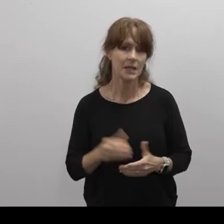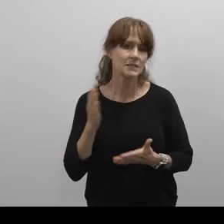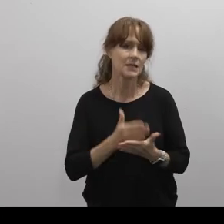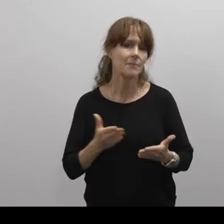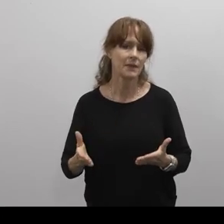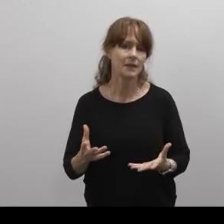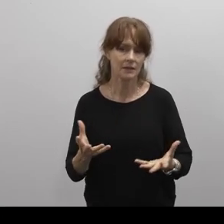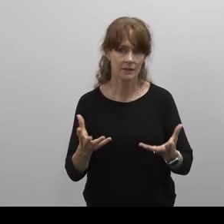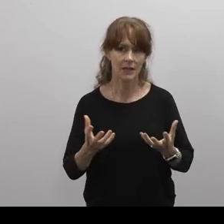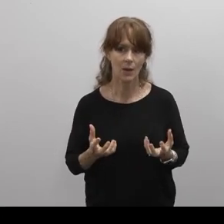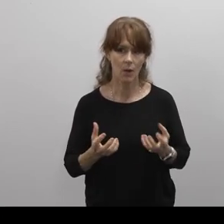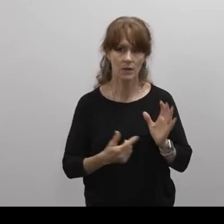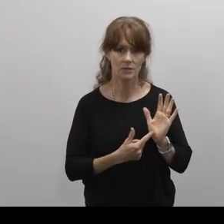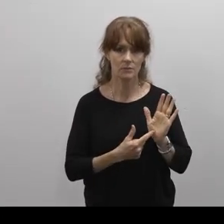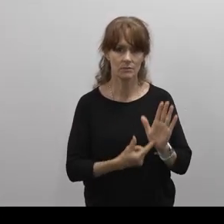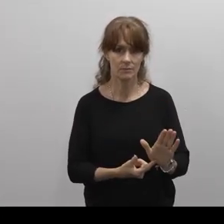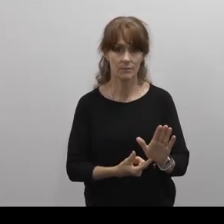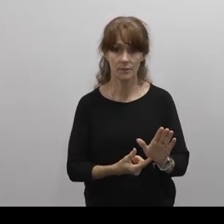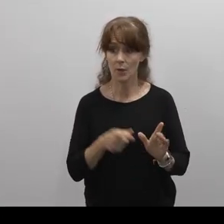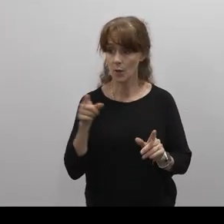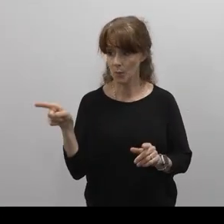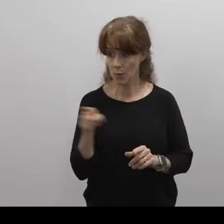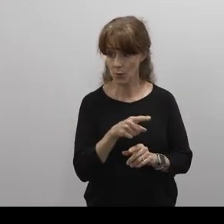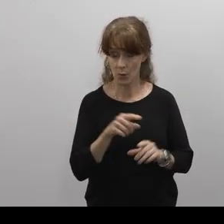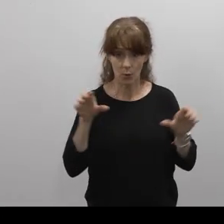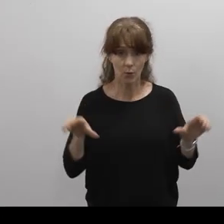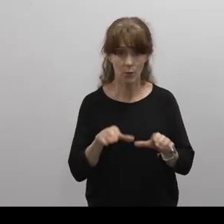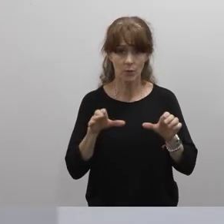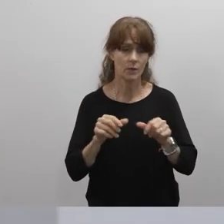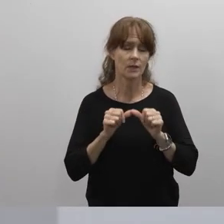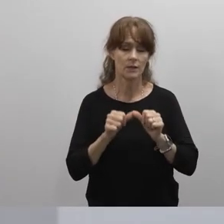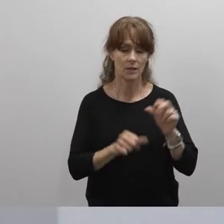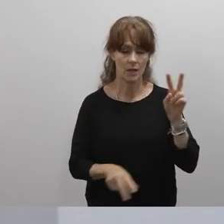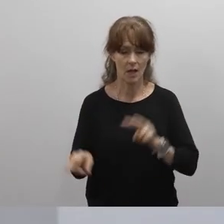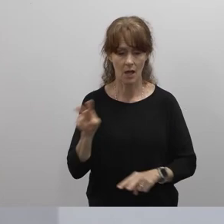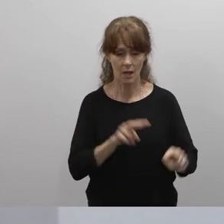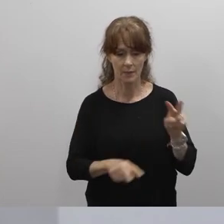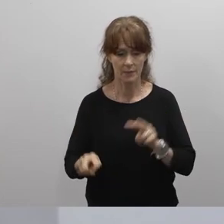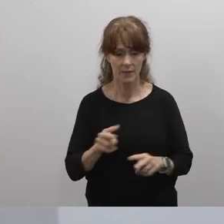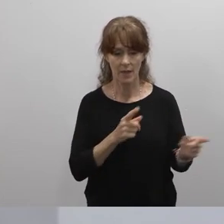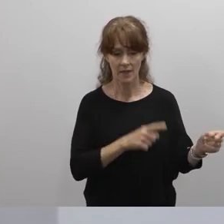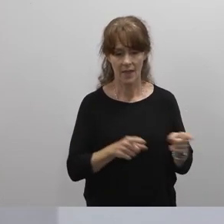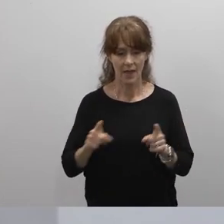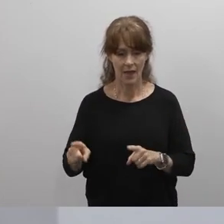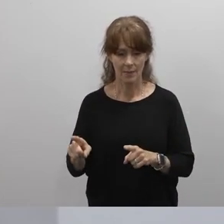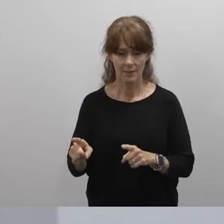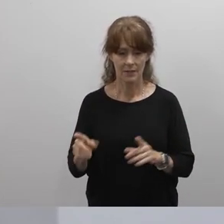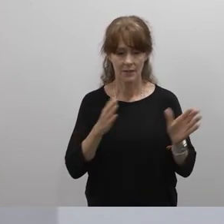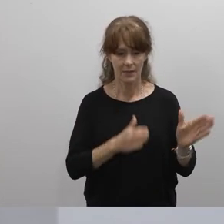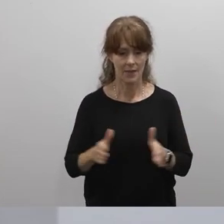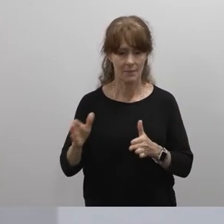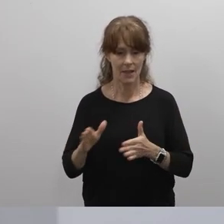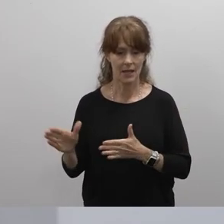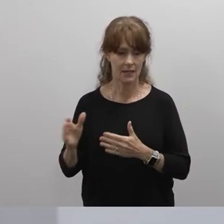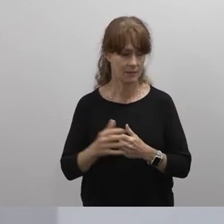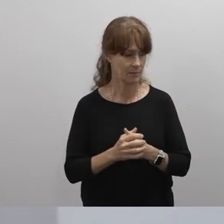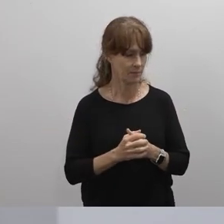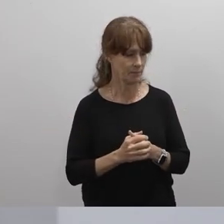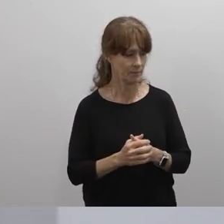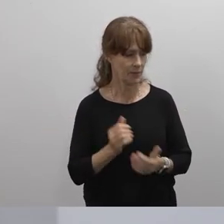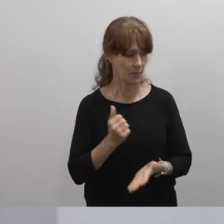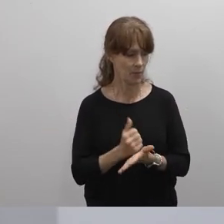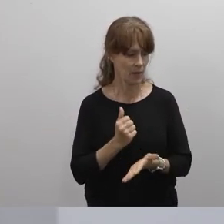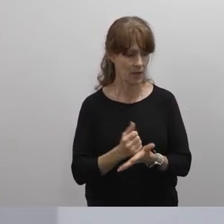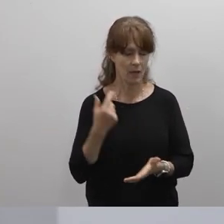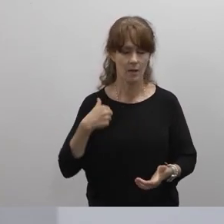that I'd like to just point out, what you're doing and the continual observations that happen in the strategic planning process will help